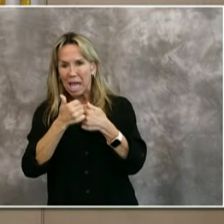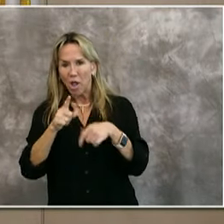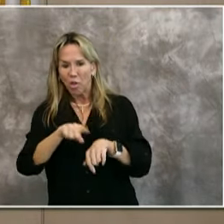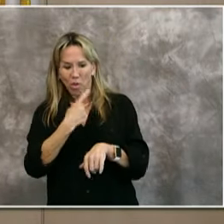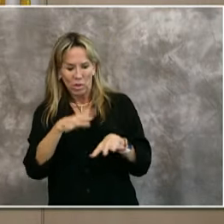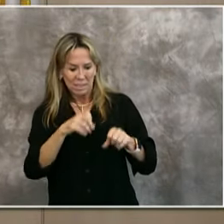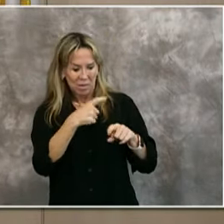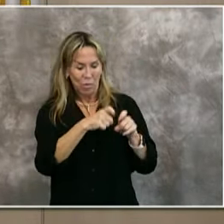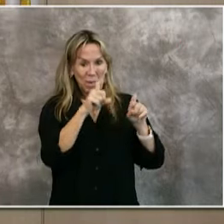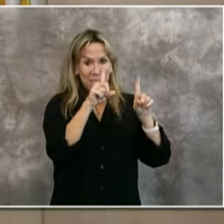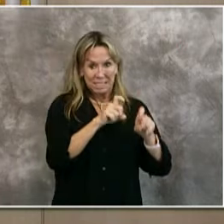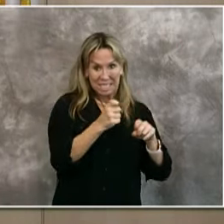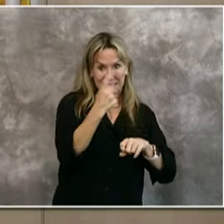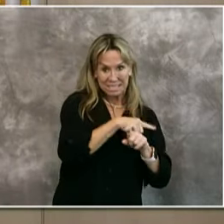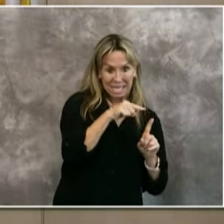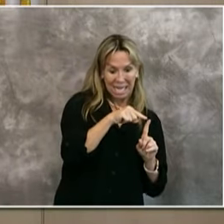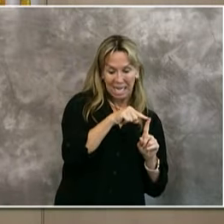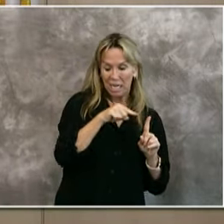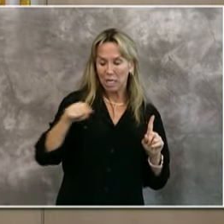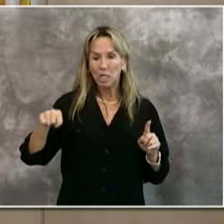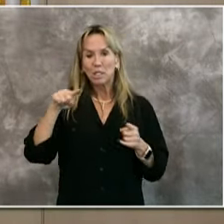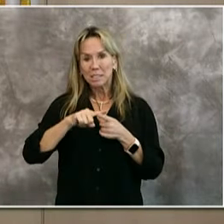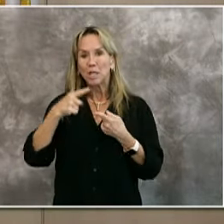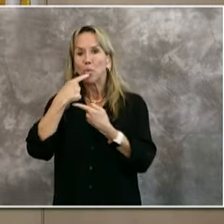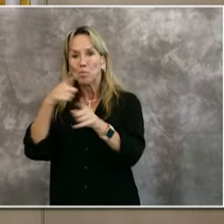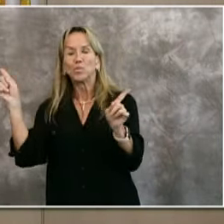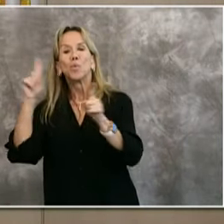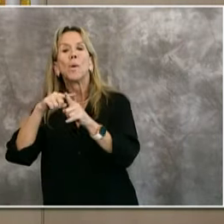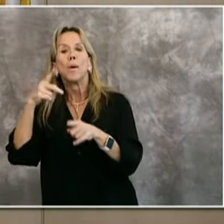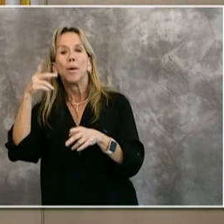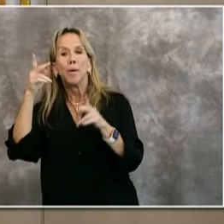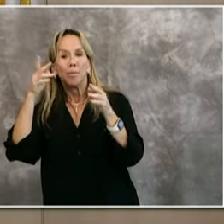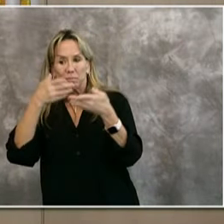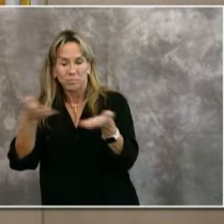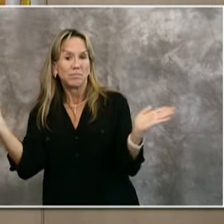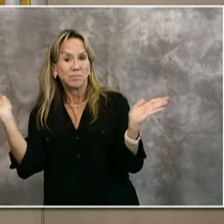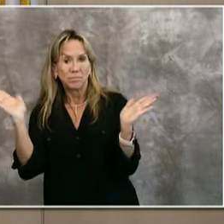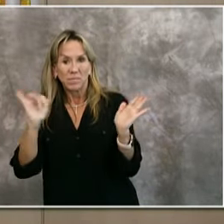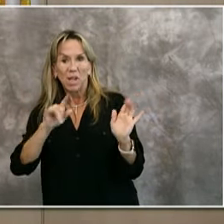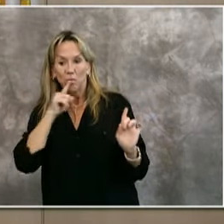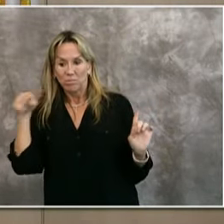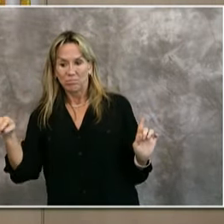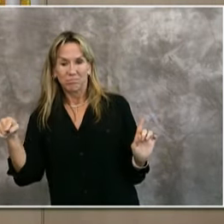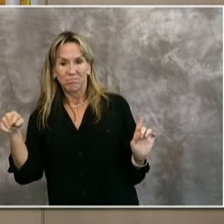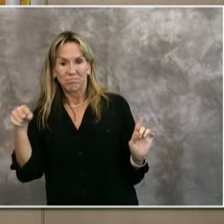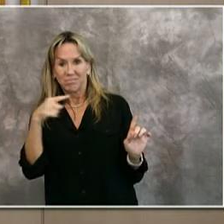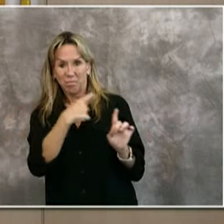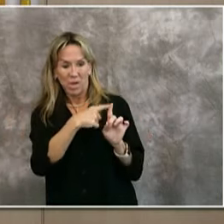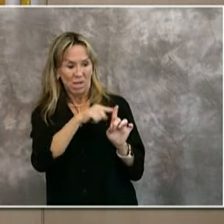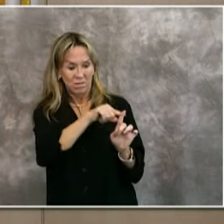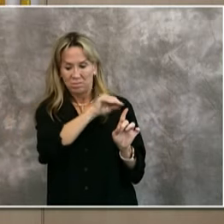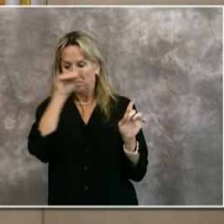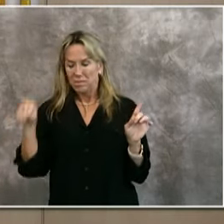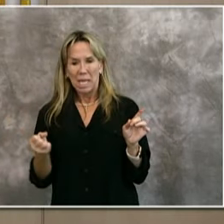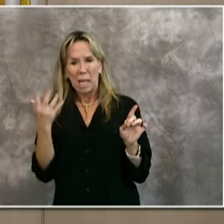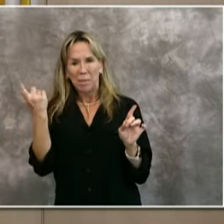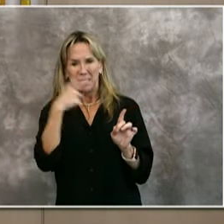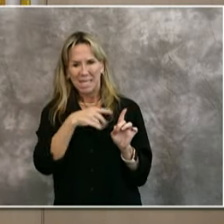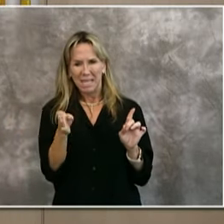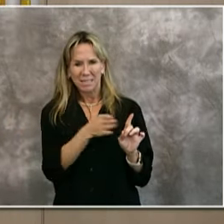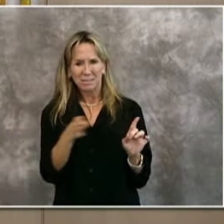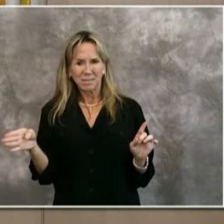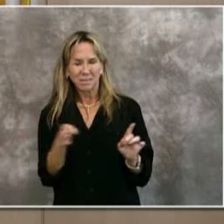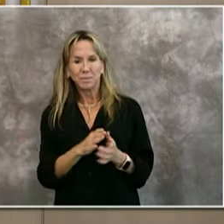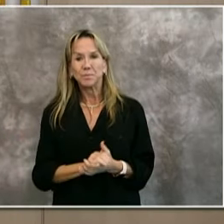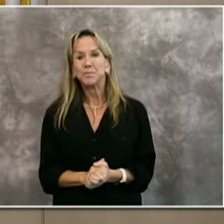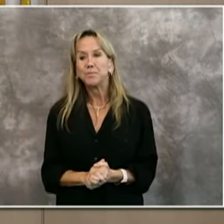So Paul, we're going to have staff bring up actually the table of the outbreaks, the community outbreaks where we're currently at. But before I